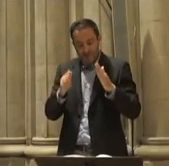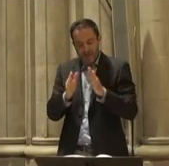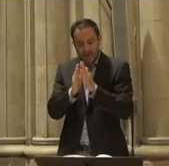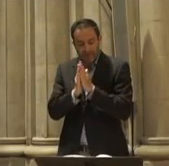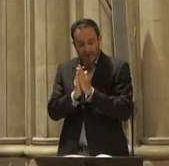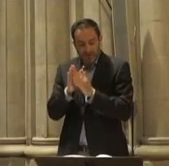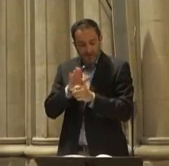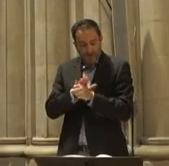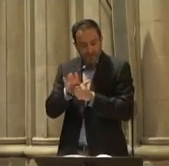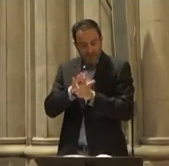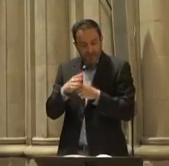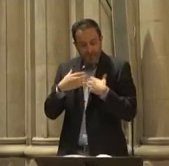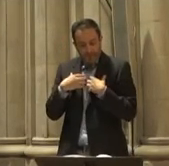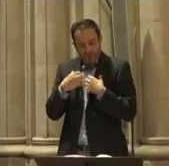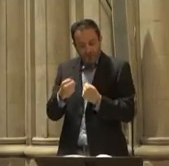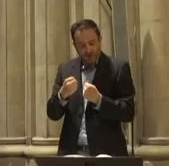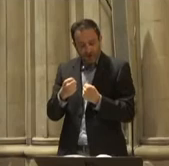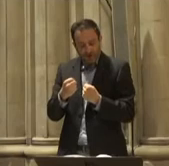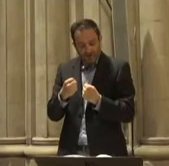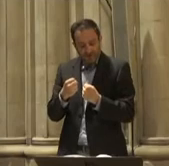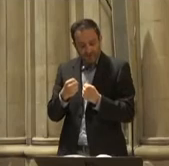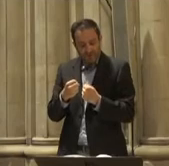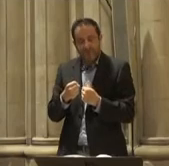full restoration of health.